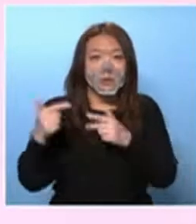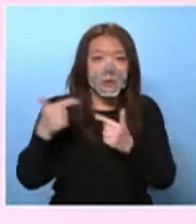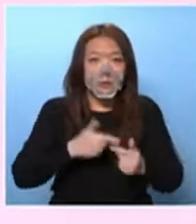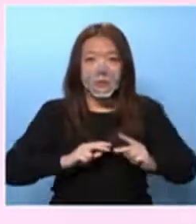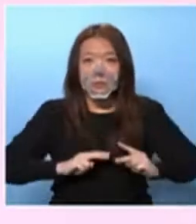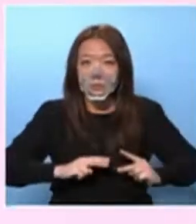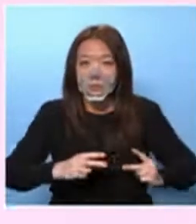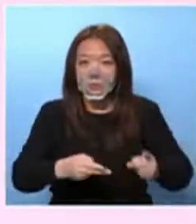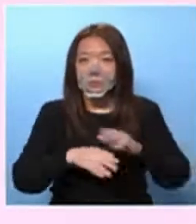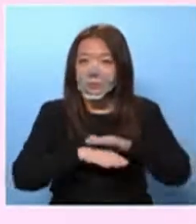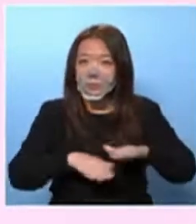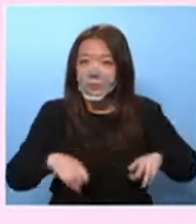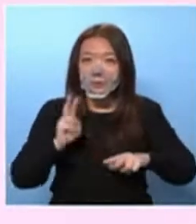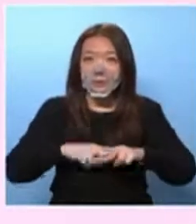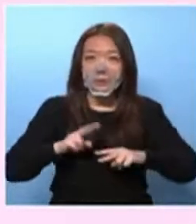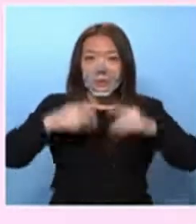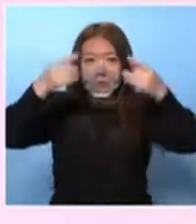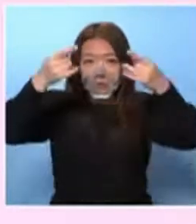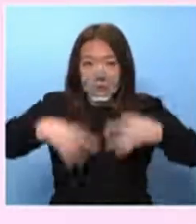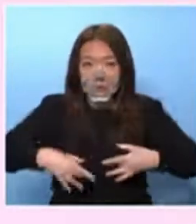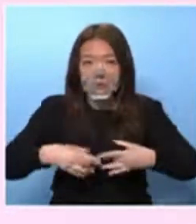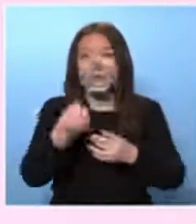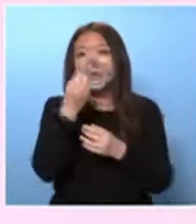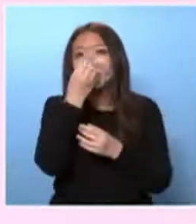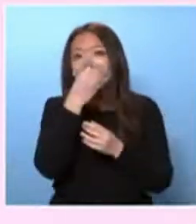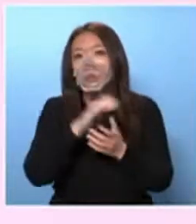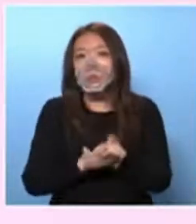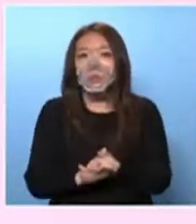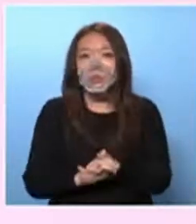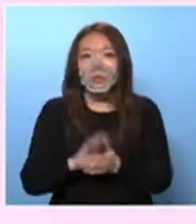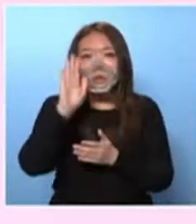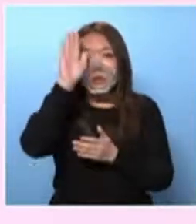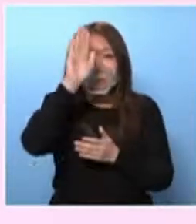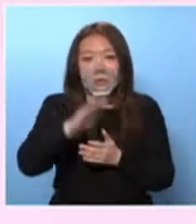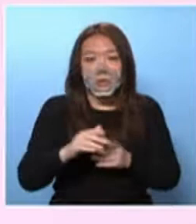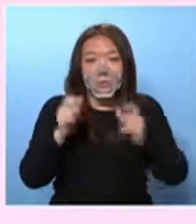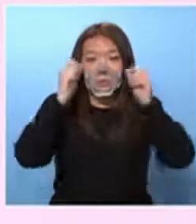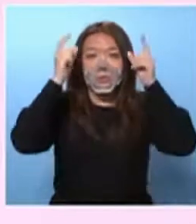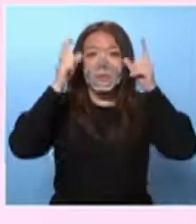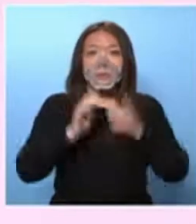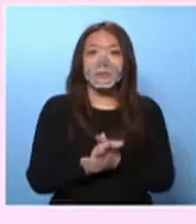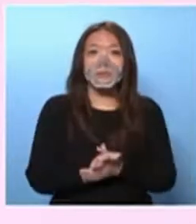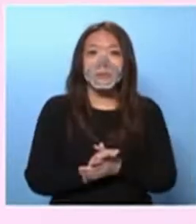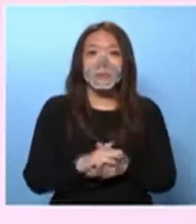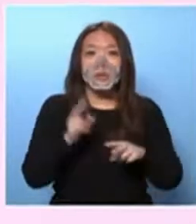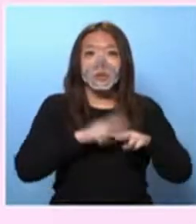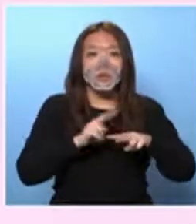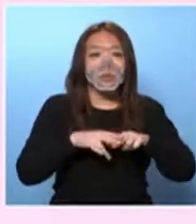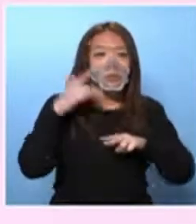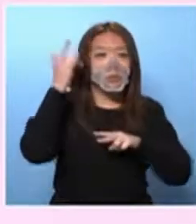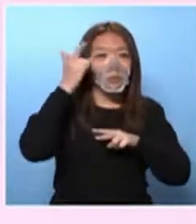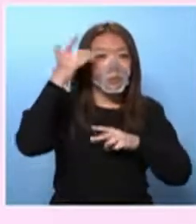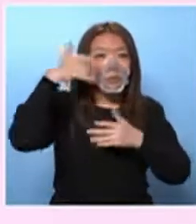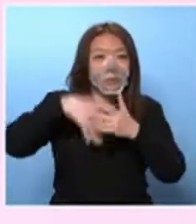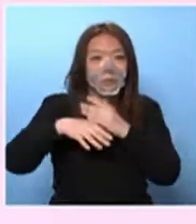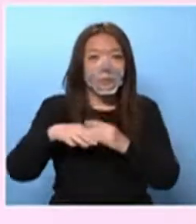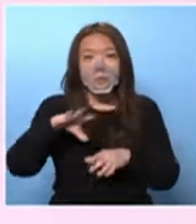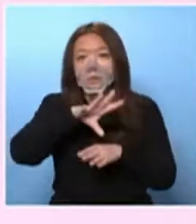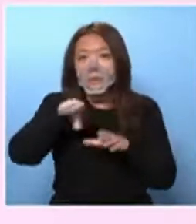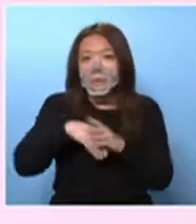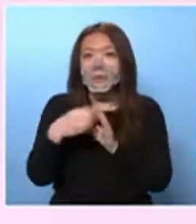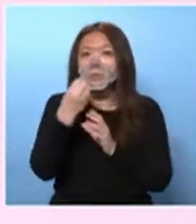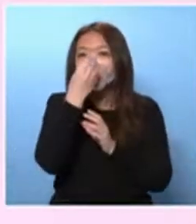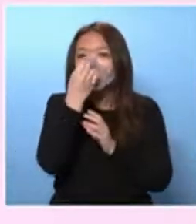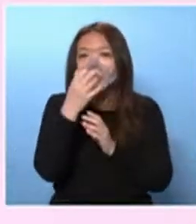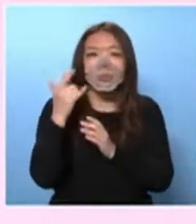back of our country's sustained and steady development, Hong Kong has a bright and promising future under one country, two systems. We share the same